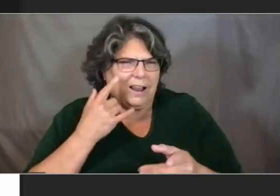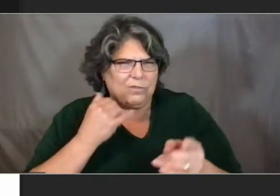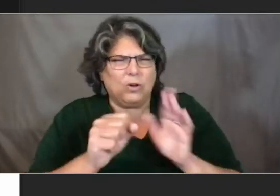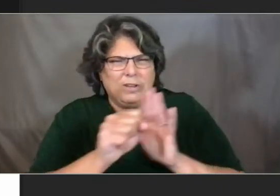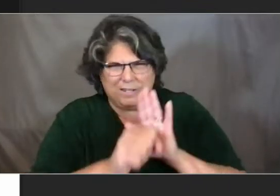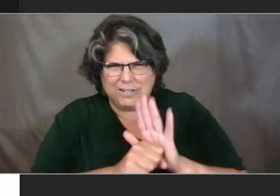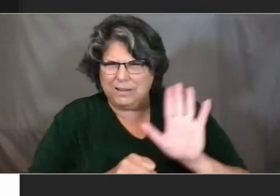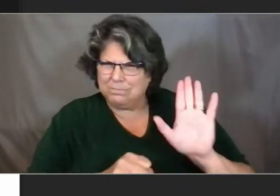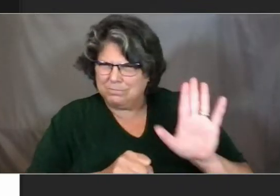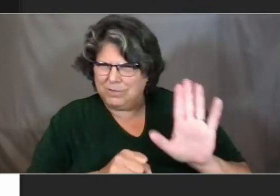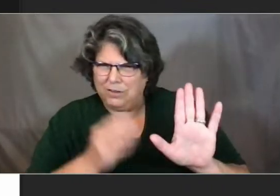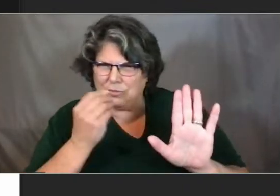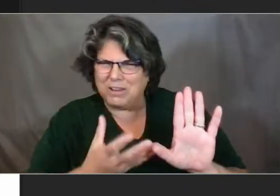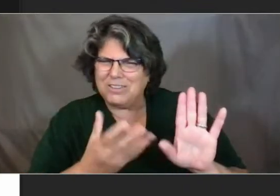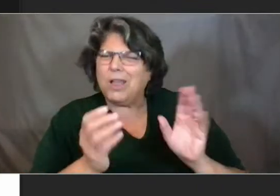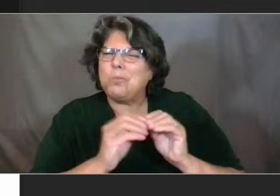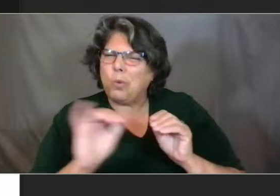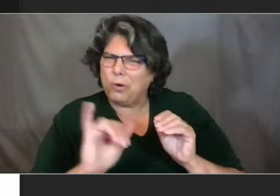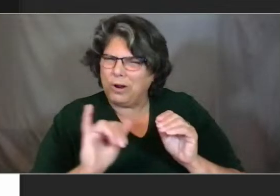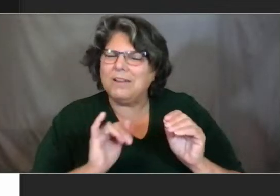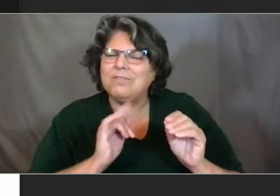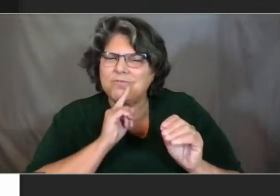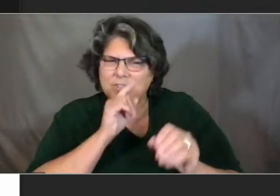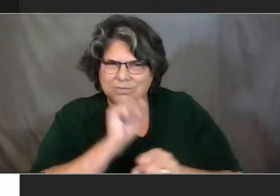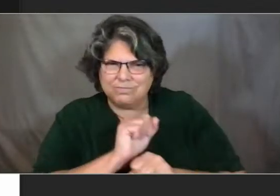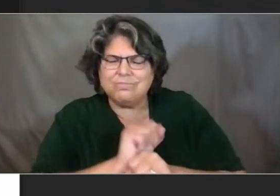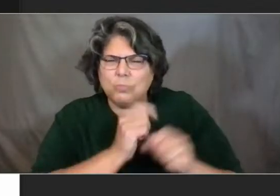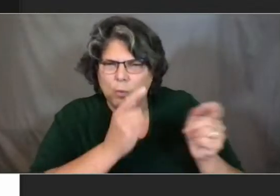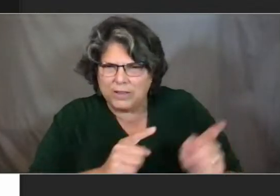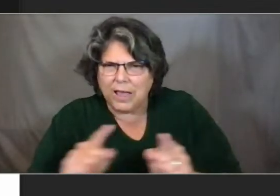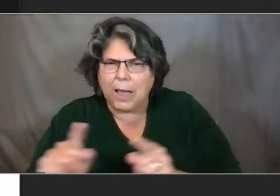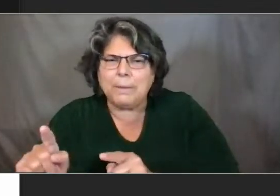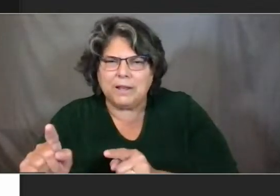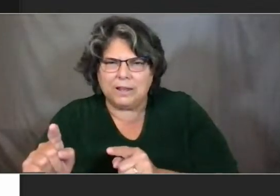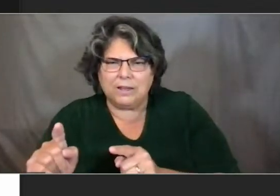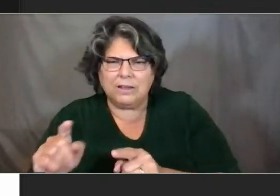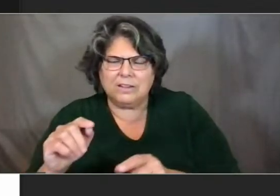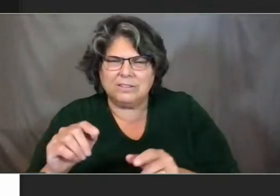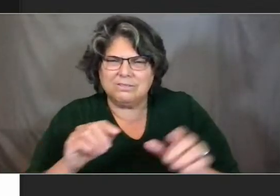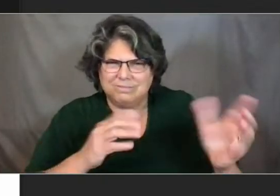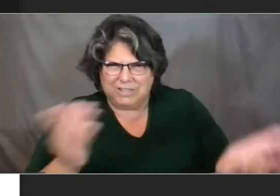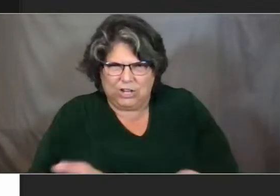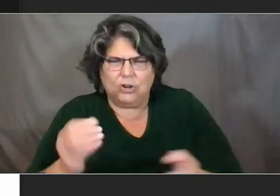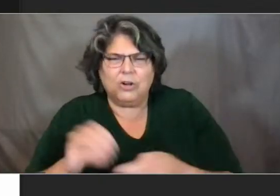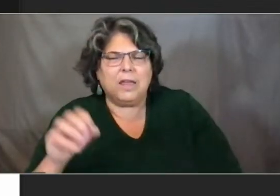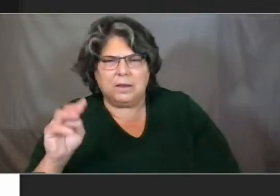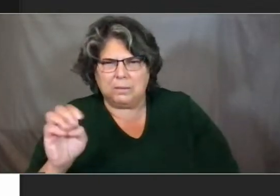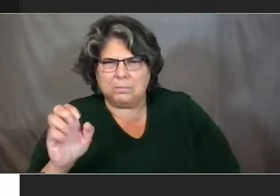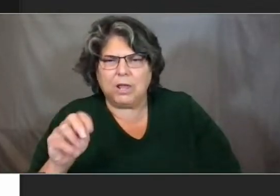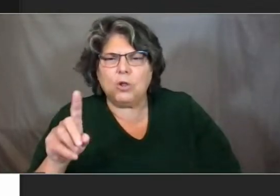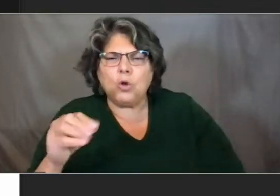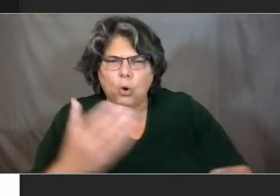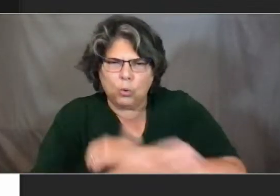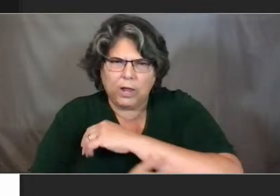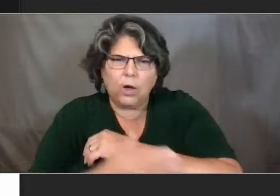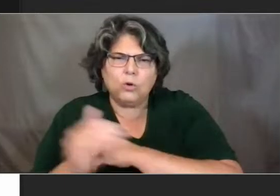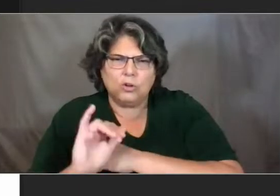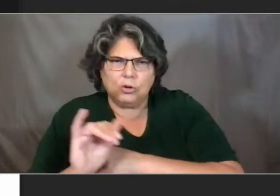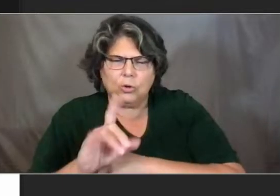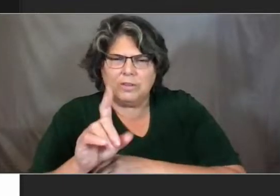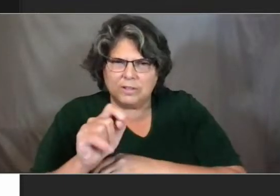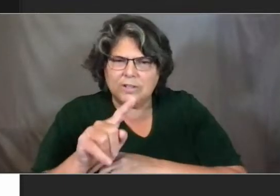probably a more realistic idea of what's happening with our variants, is that large delta coming